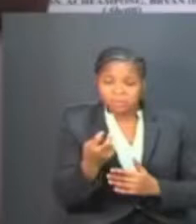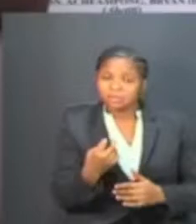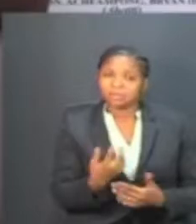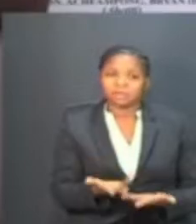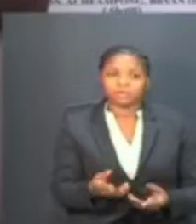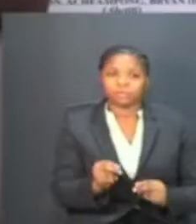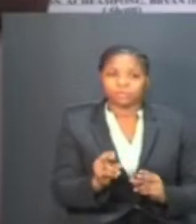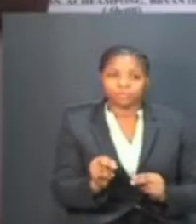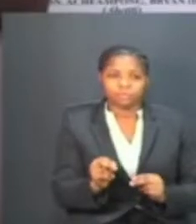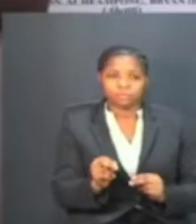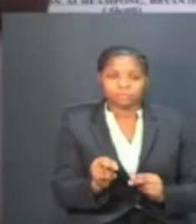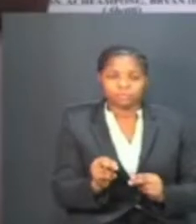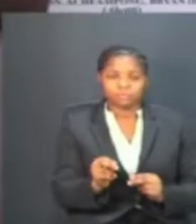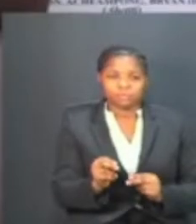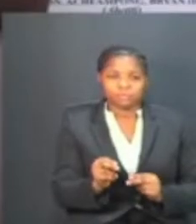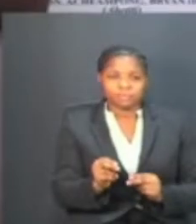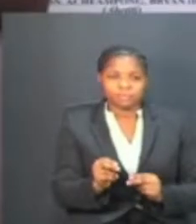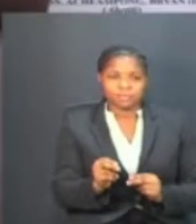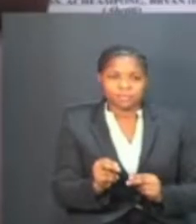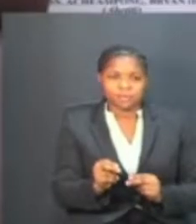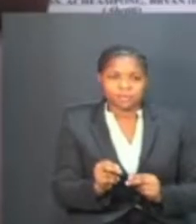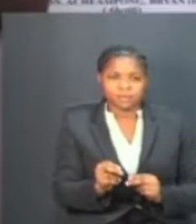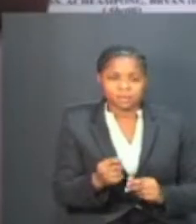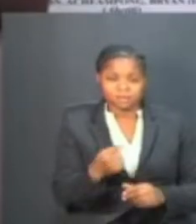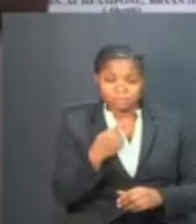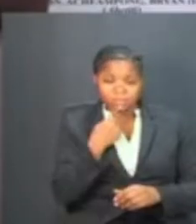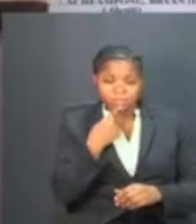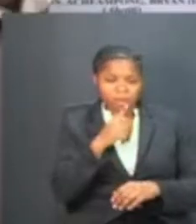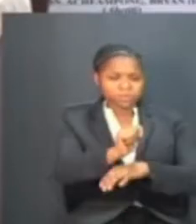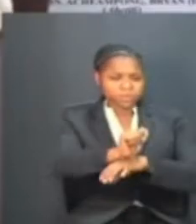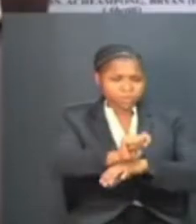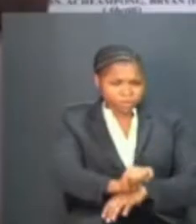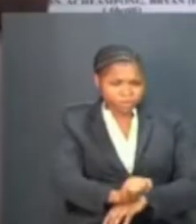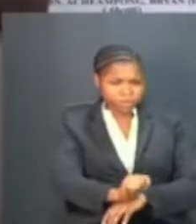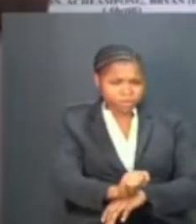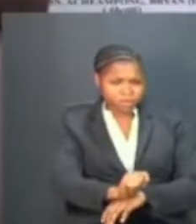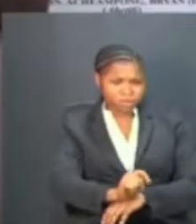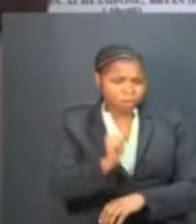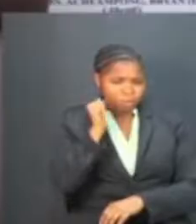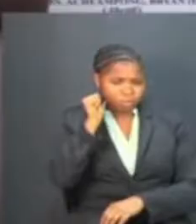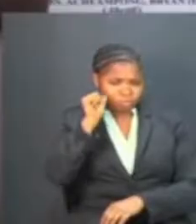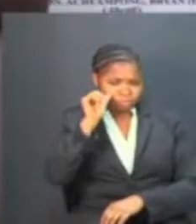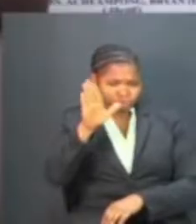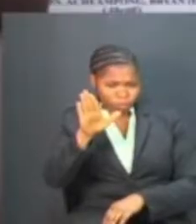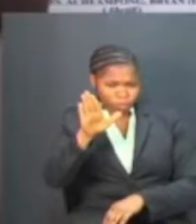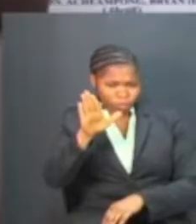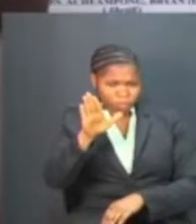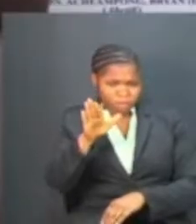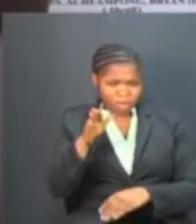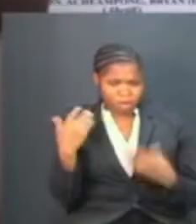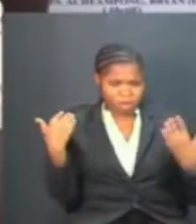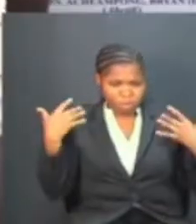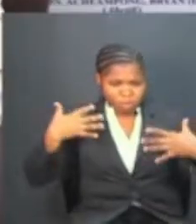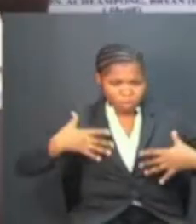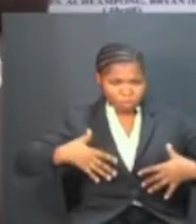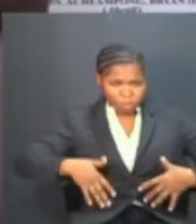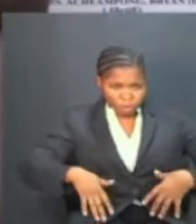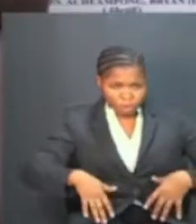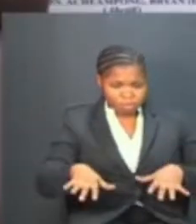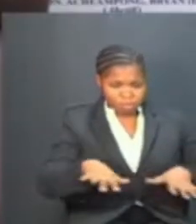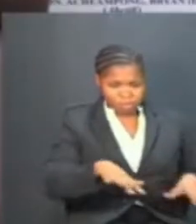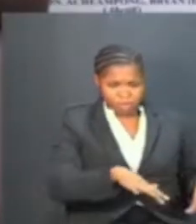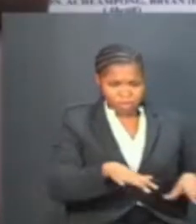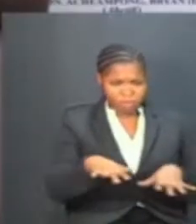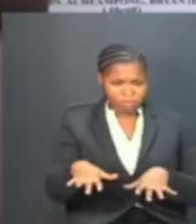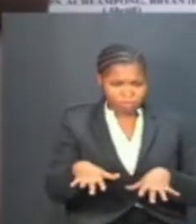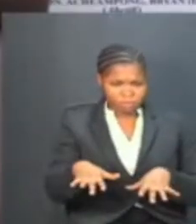traditionally, women dress like Honorable Zuera and Honorable Ladi. That was the point I was making. So, Mr. Speaker, I'll